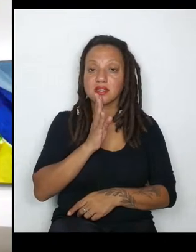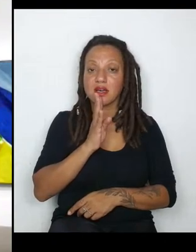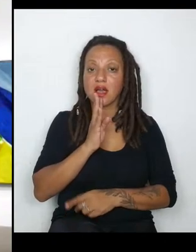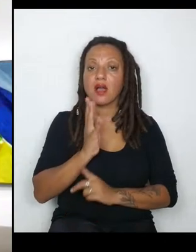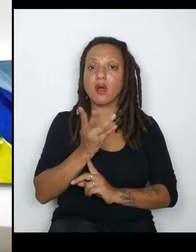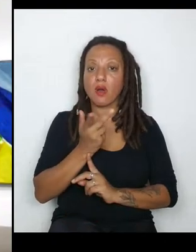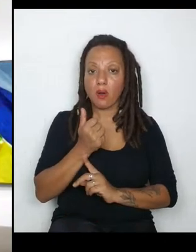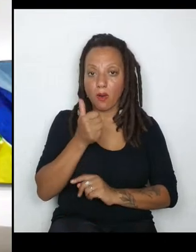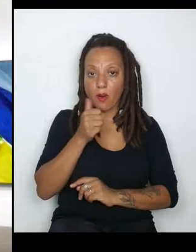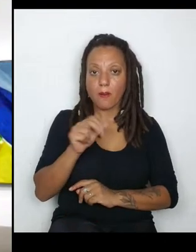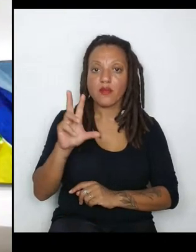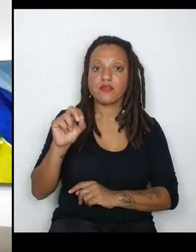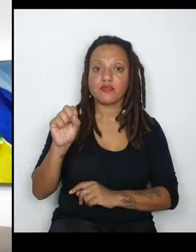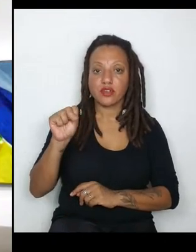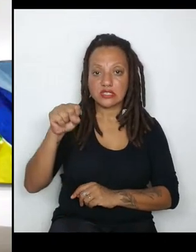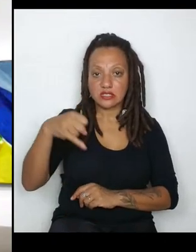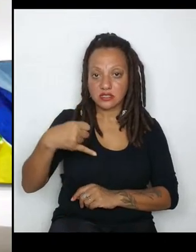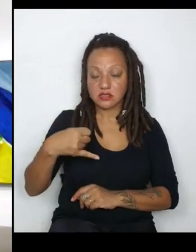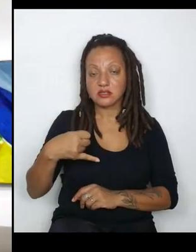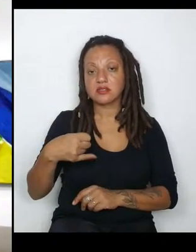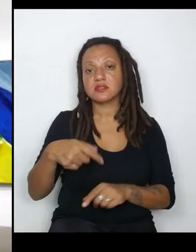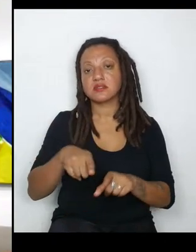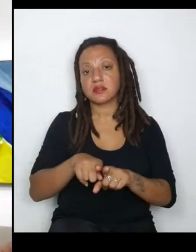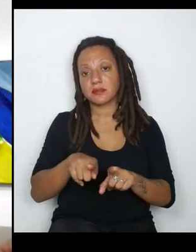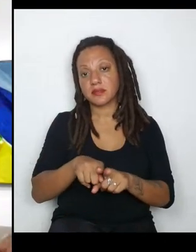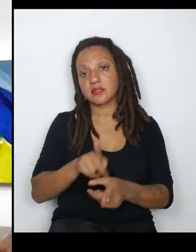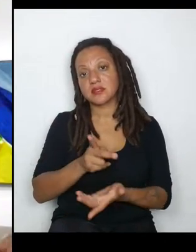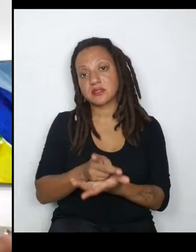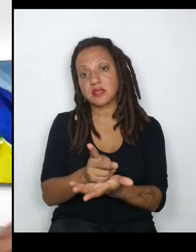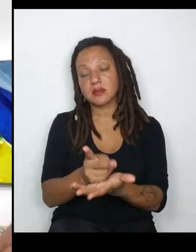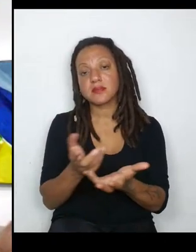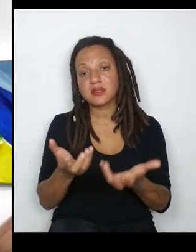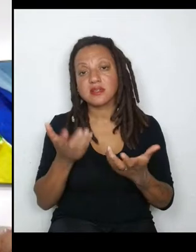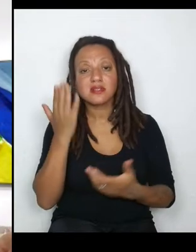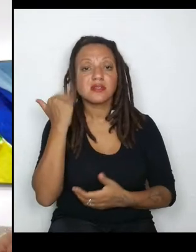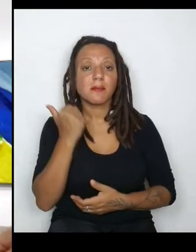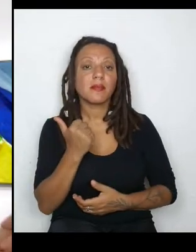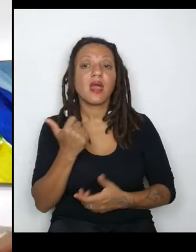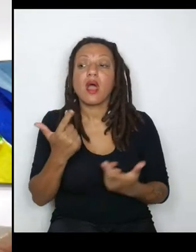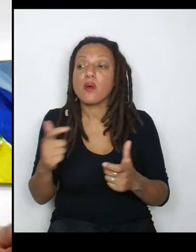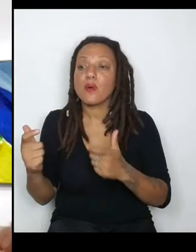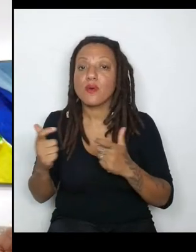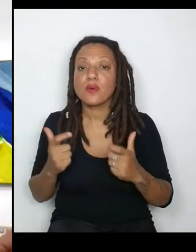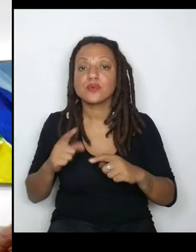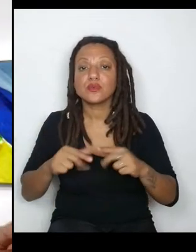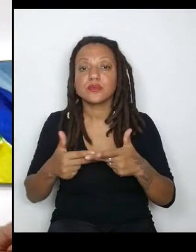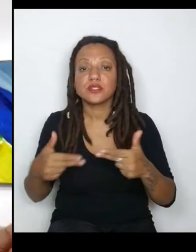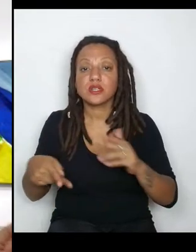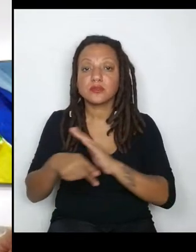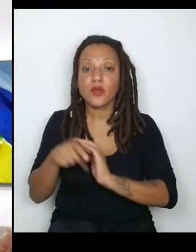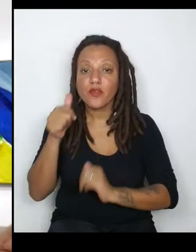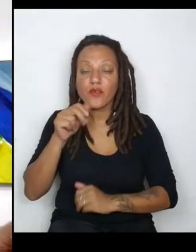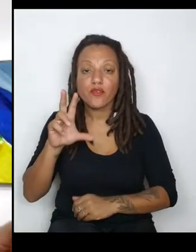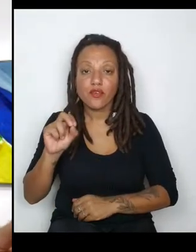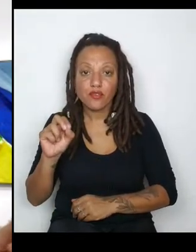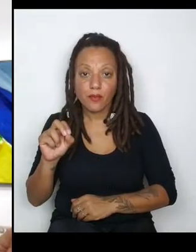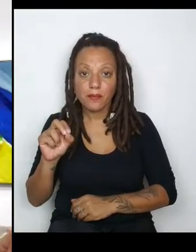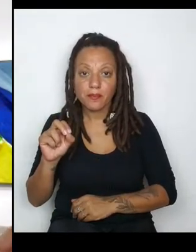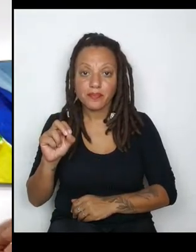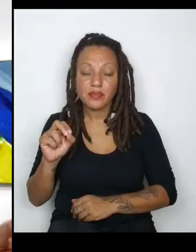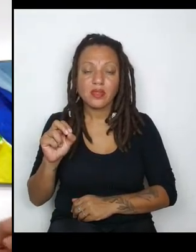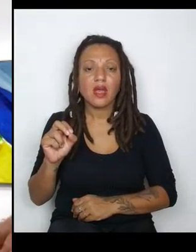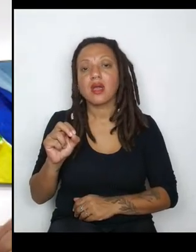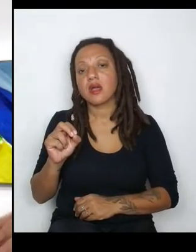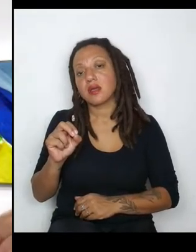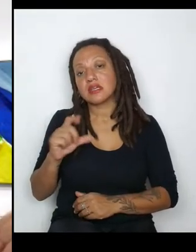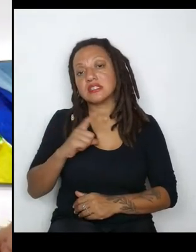where they were and even took some pages that he transcribed from one of her books about the